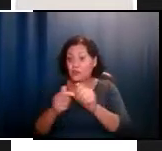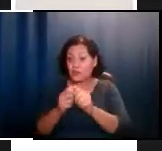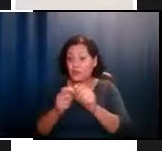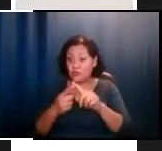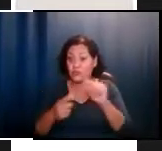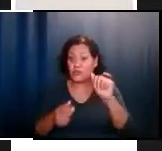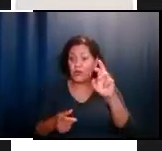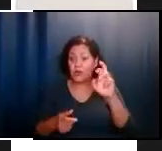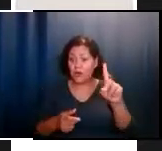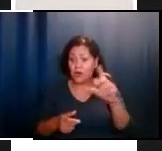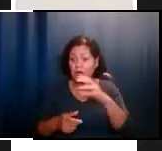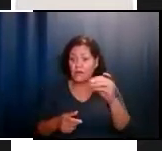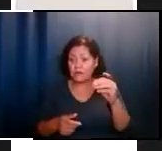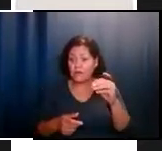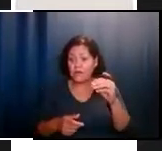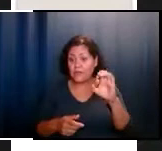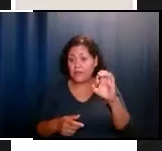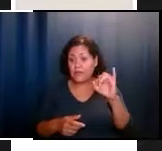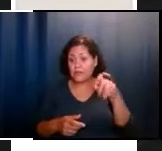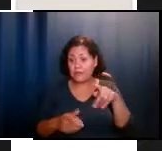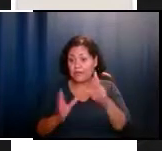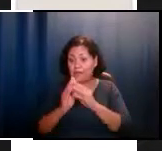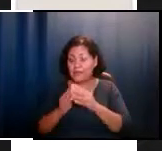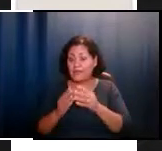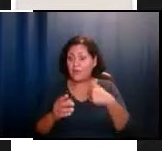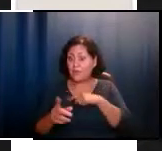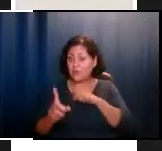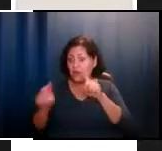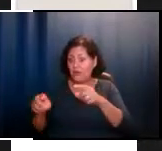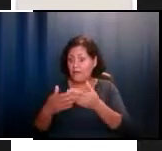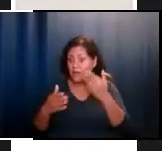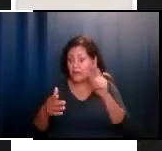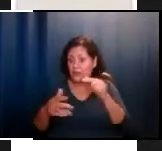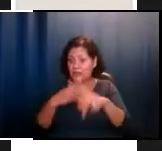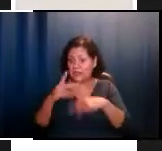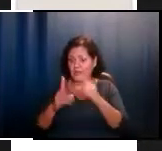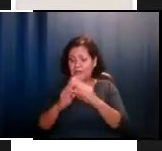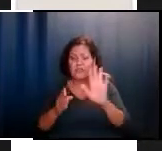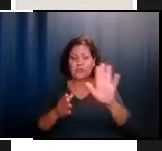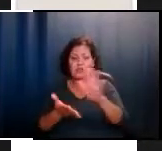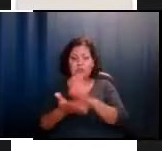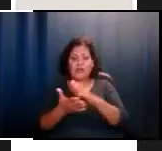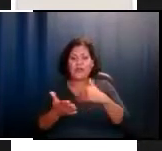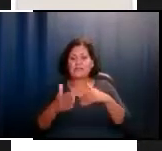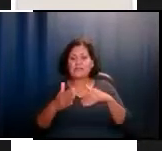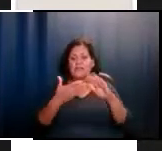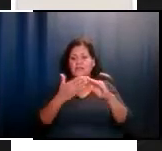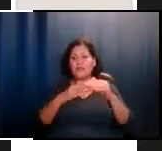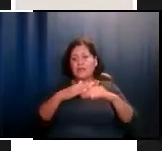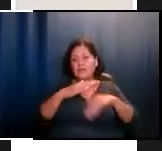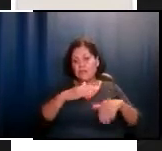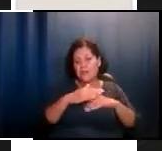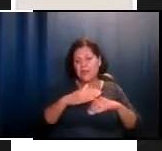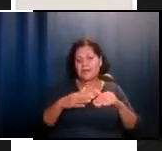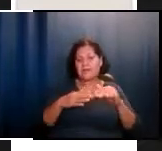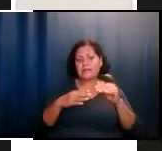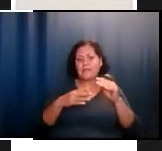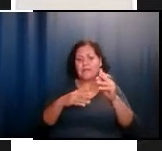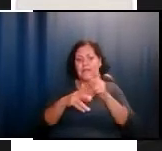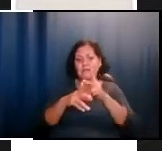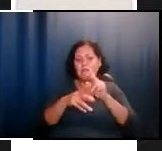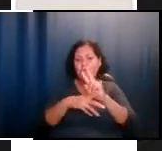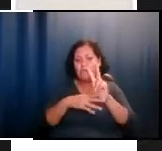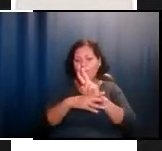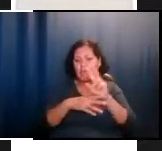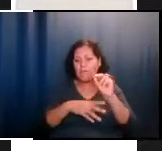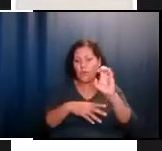attended them in the past. Your school also has some community-based vocational instruction, most likely. Those are some things